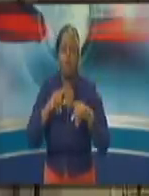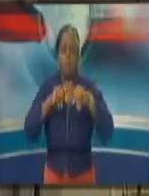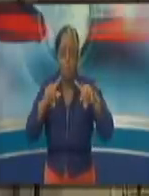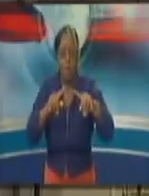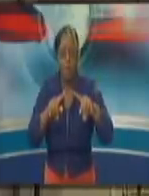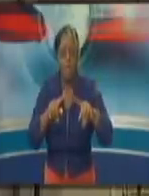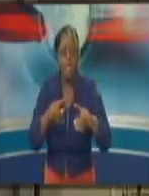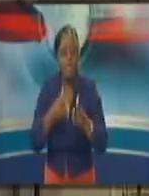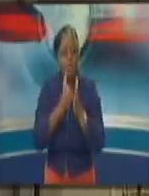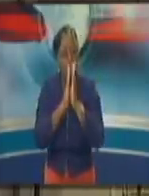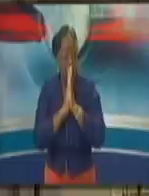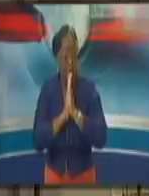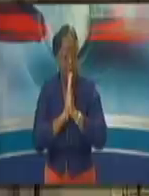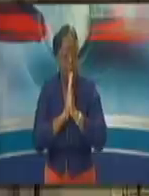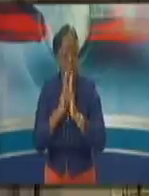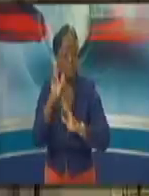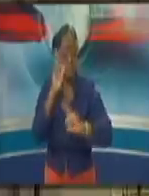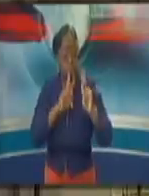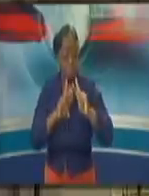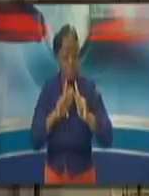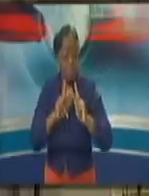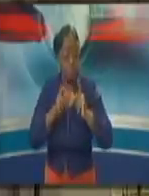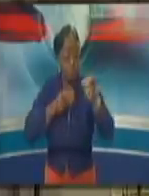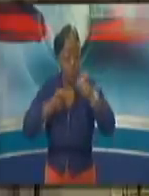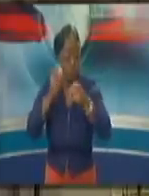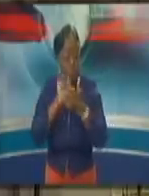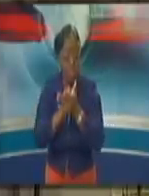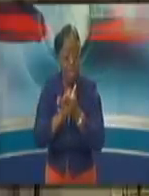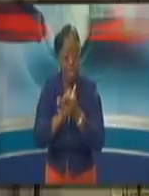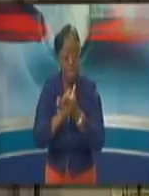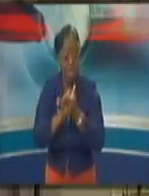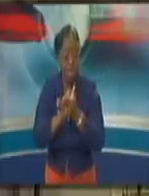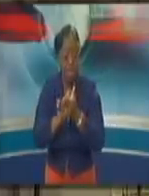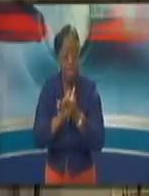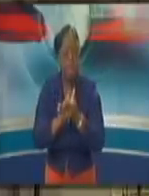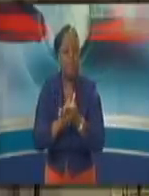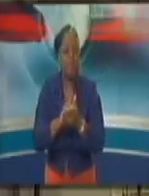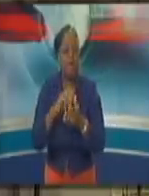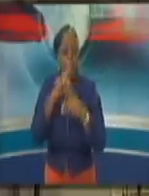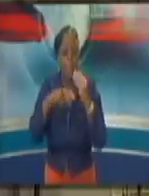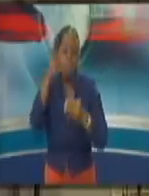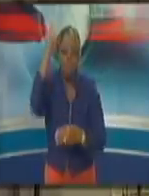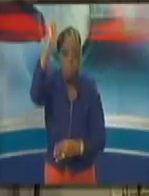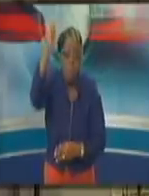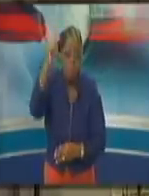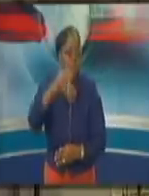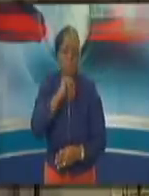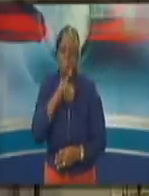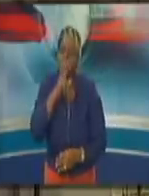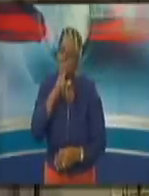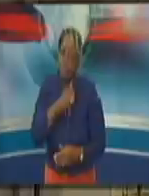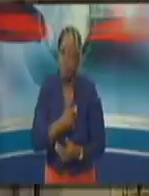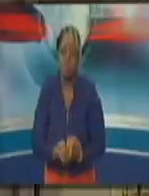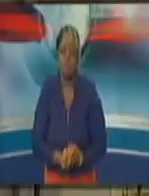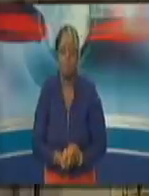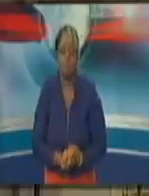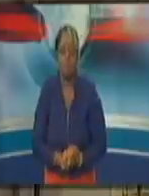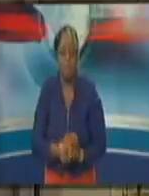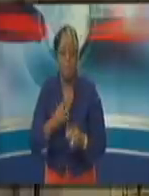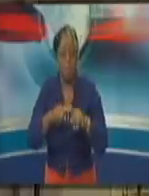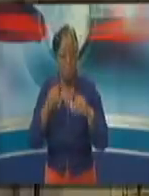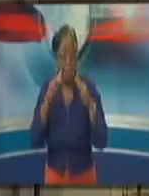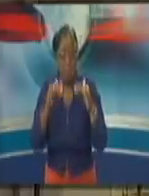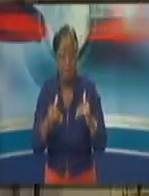ask NIBDEC and the ministry to verify what you are saying about Tobago. But as we stand